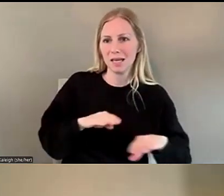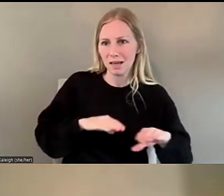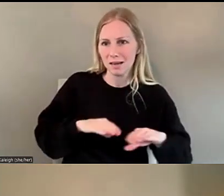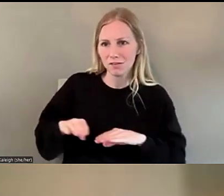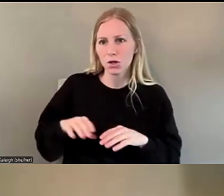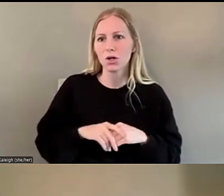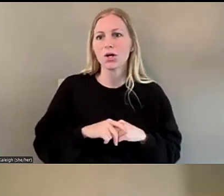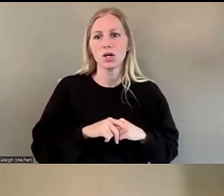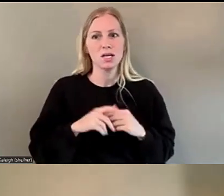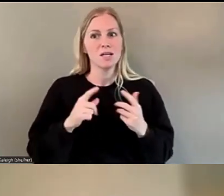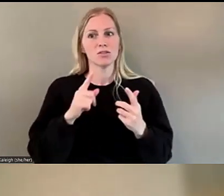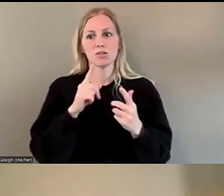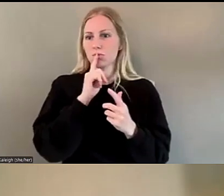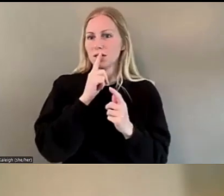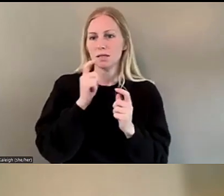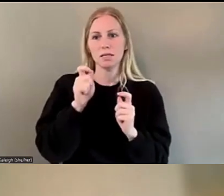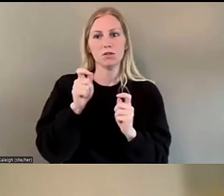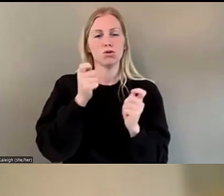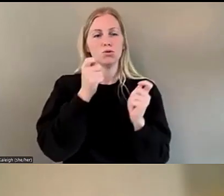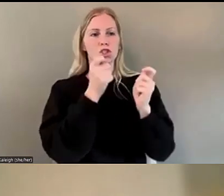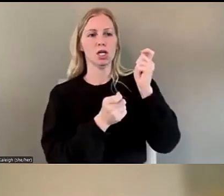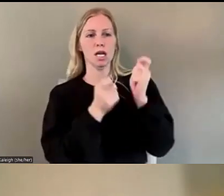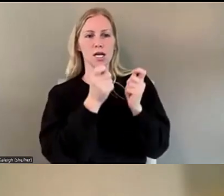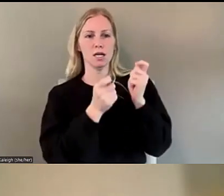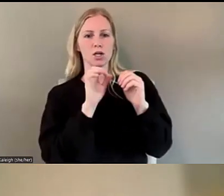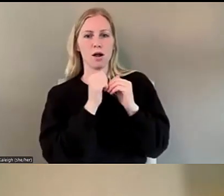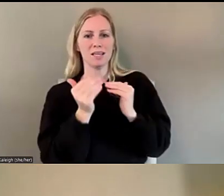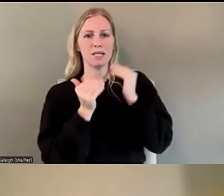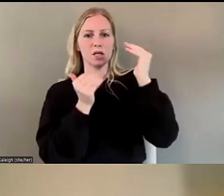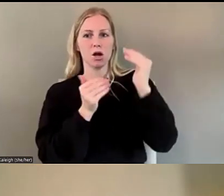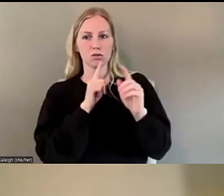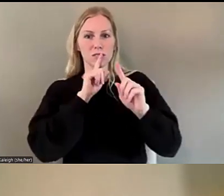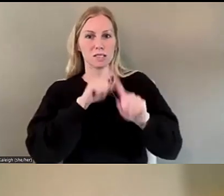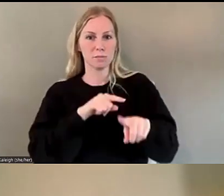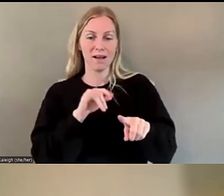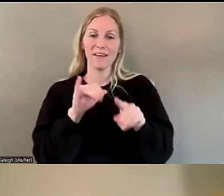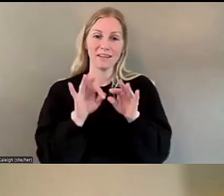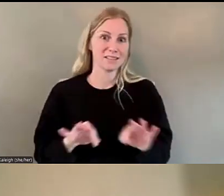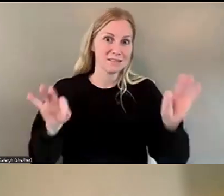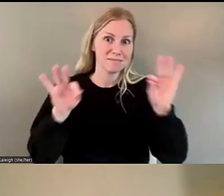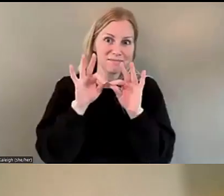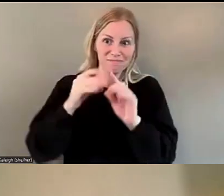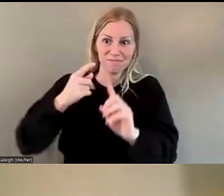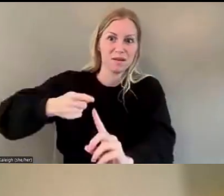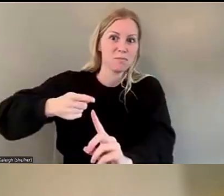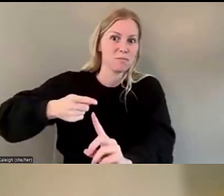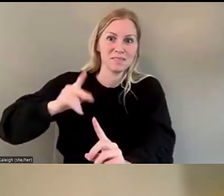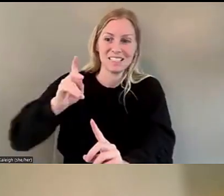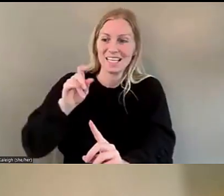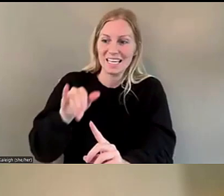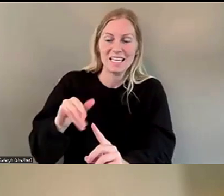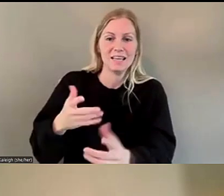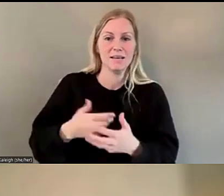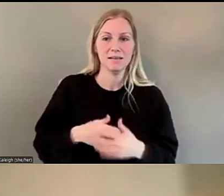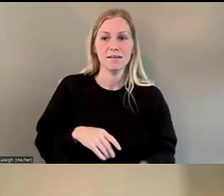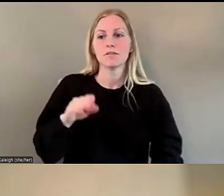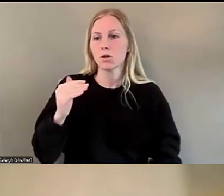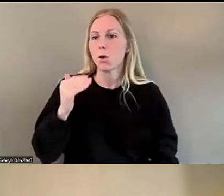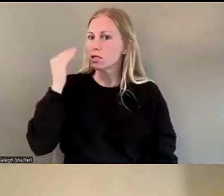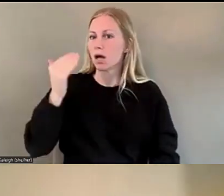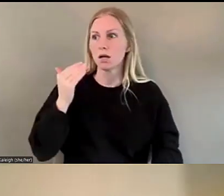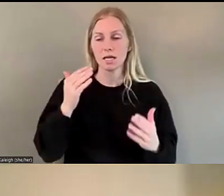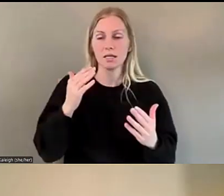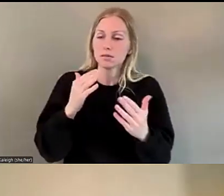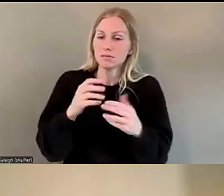is changing the ways adults respond is the key. And adults, it's hard to do, but you